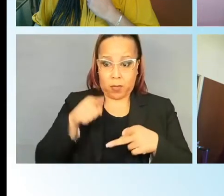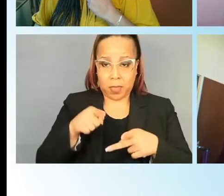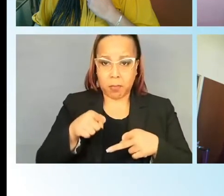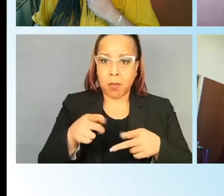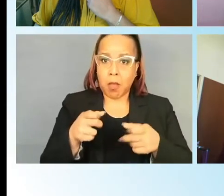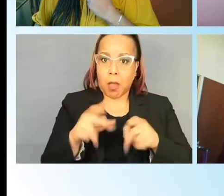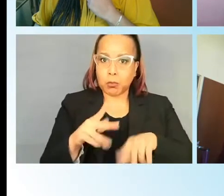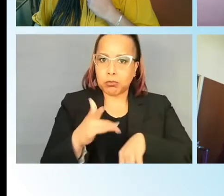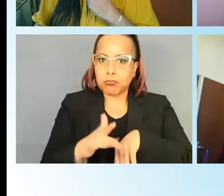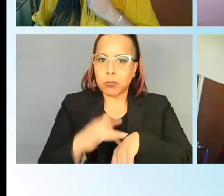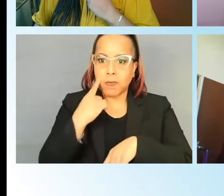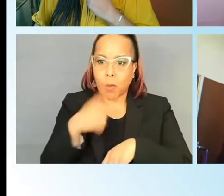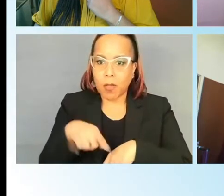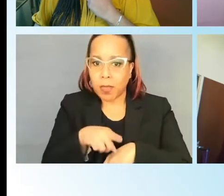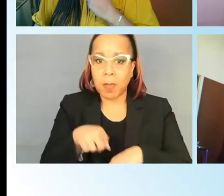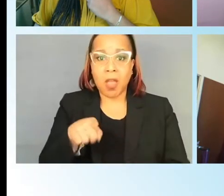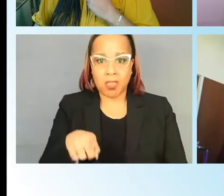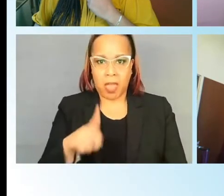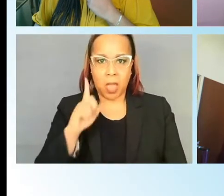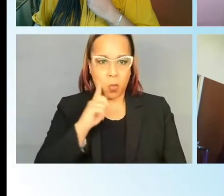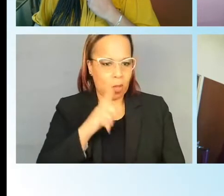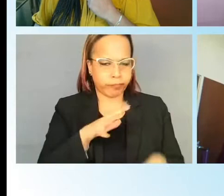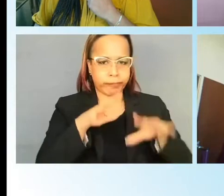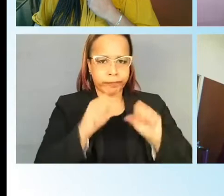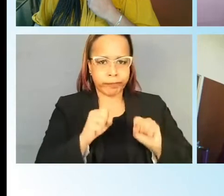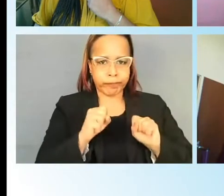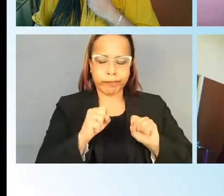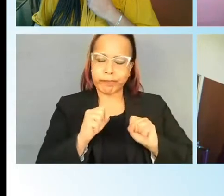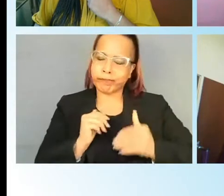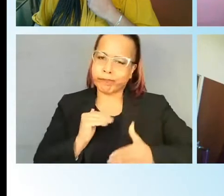will take and run with it. And